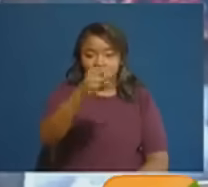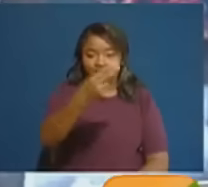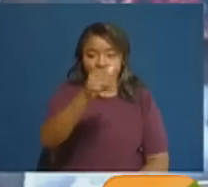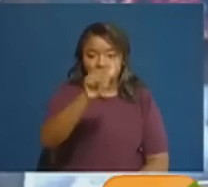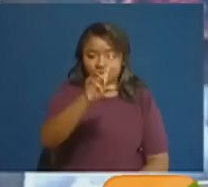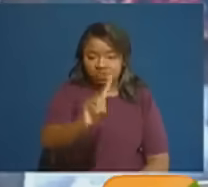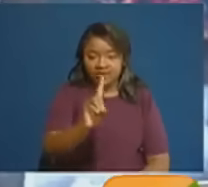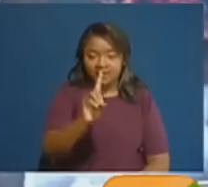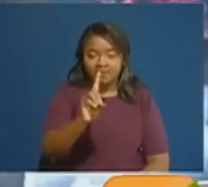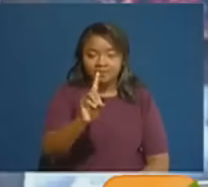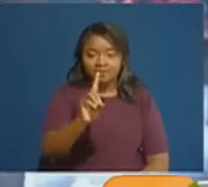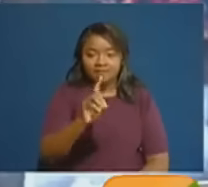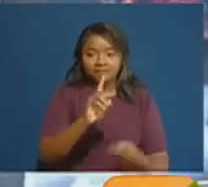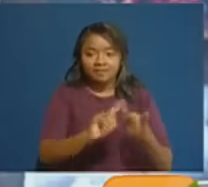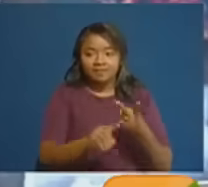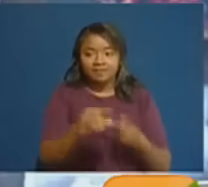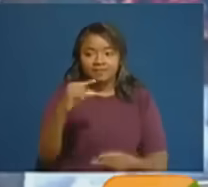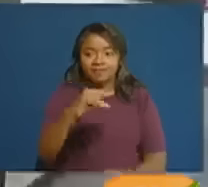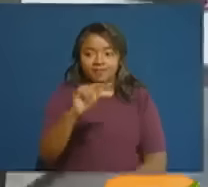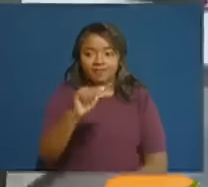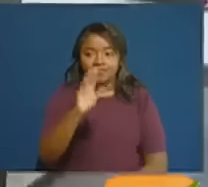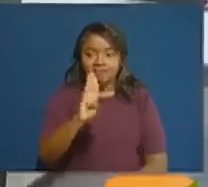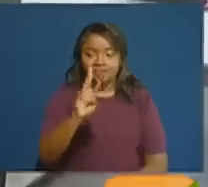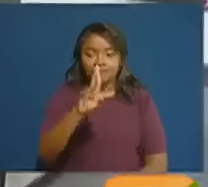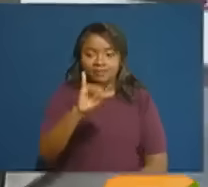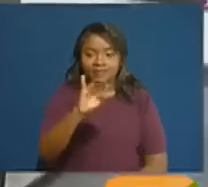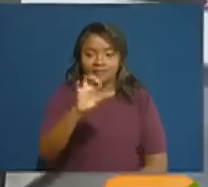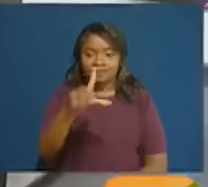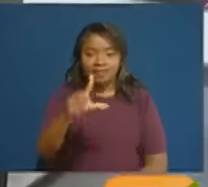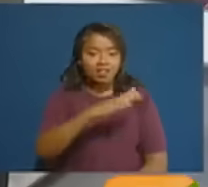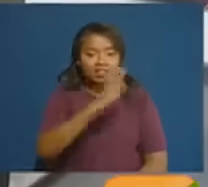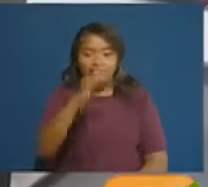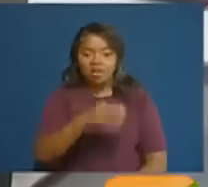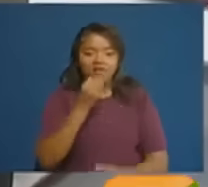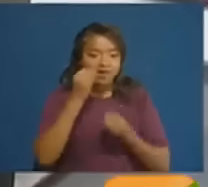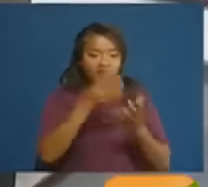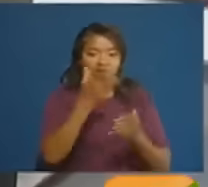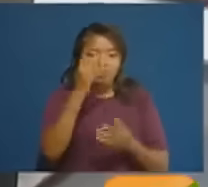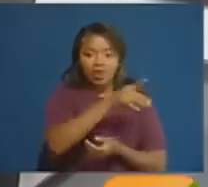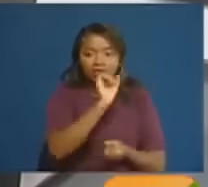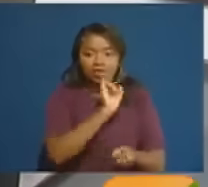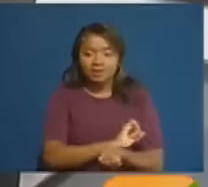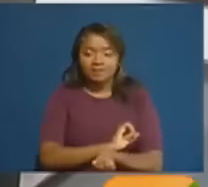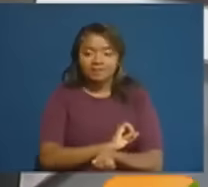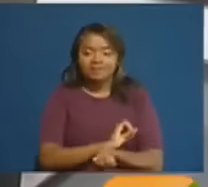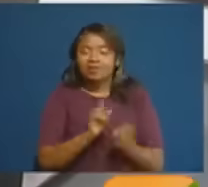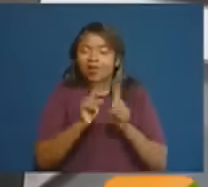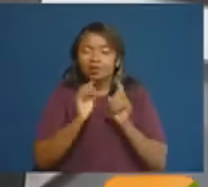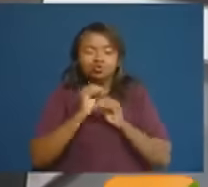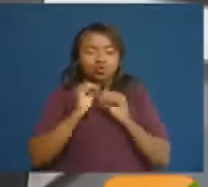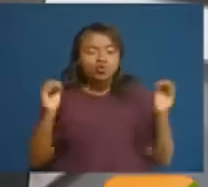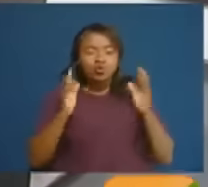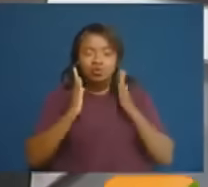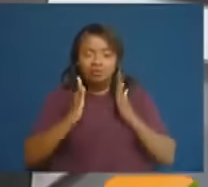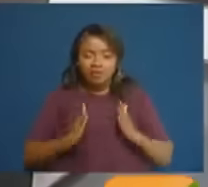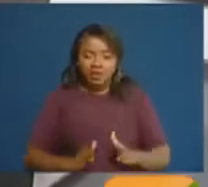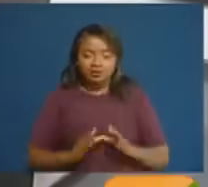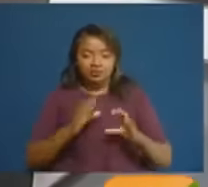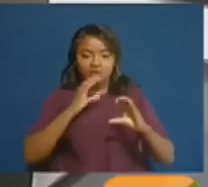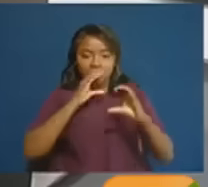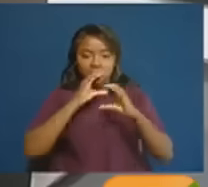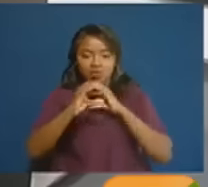Gabriel Oguda. Yeah. They were never informed why they were being arrested. Say so. And nobody communicated to their lawyers or even